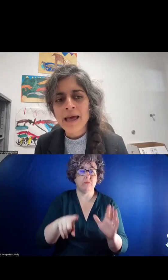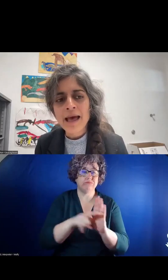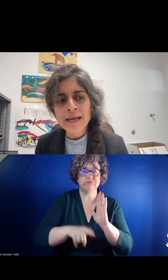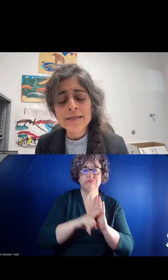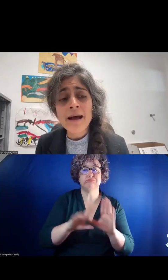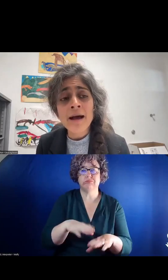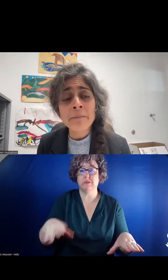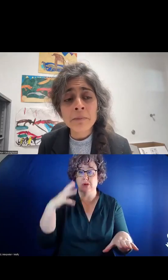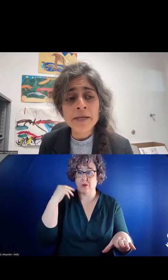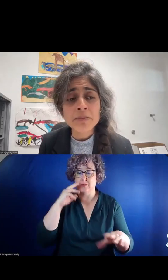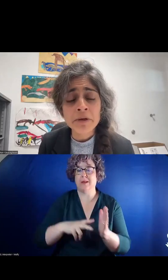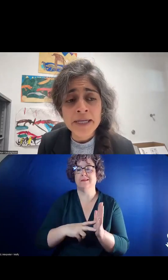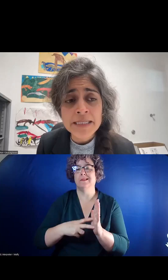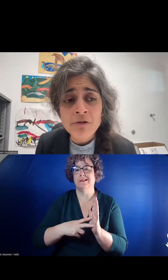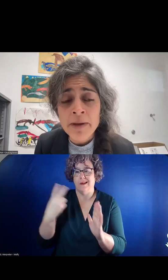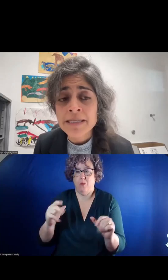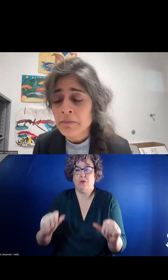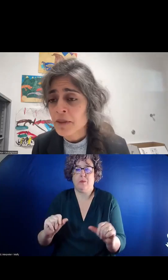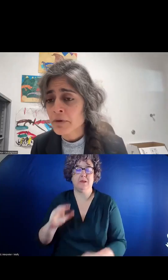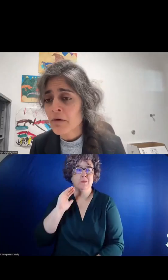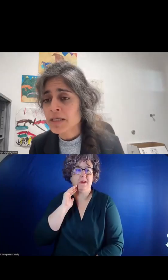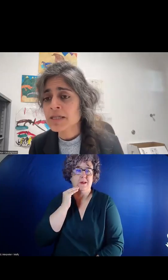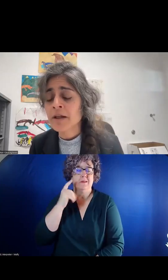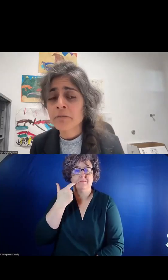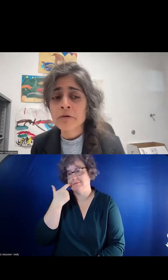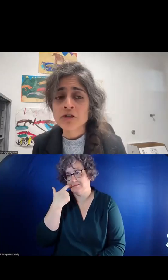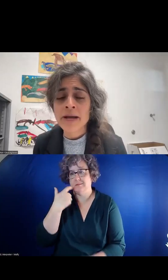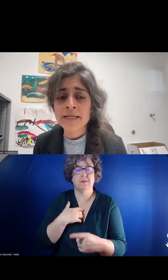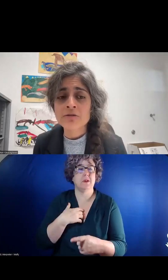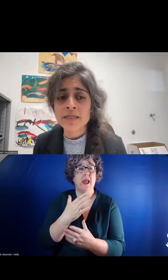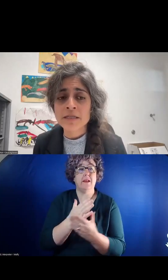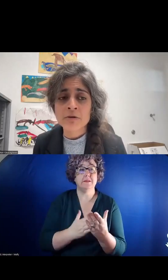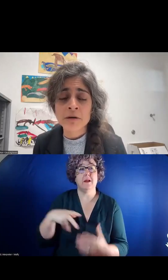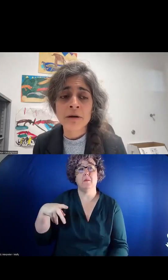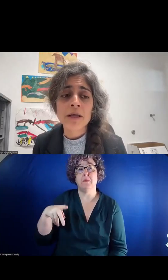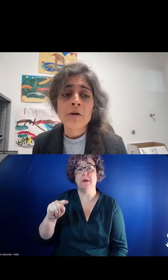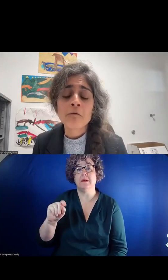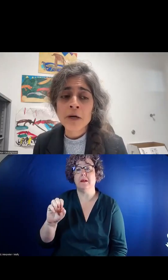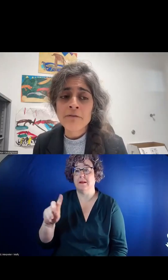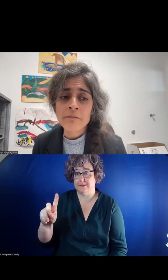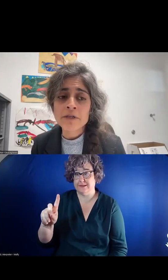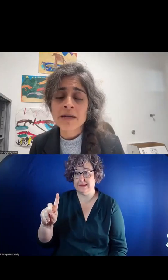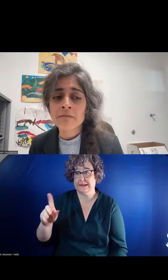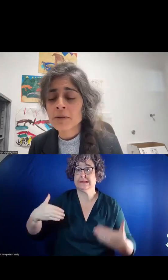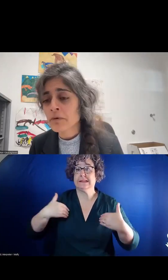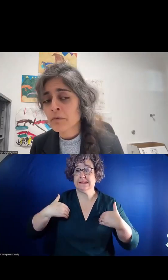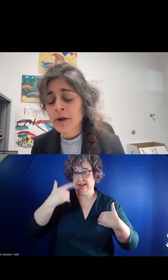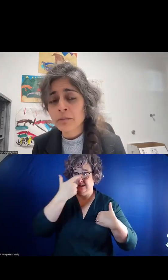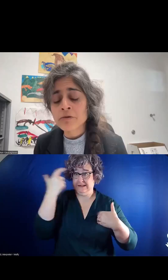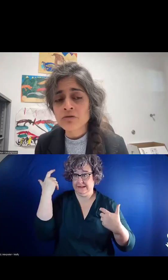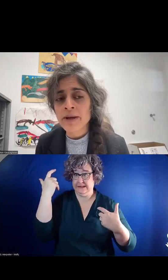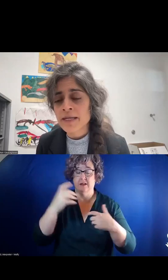dependence. And people who experience trauma, some of them go on to develop post-traumatic stress disorder. 45% of